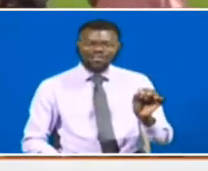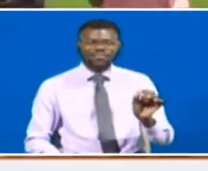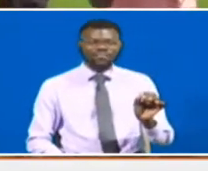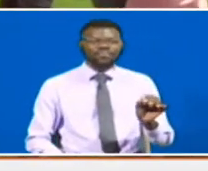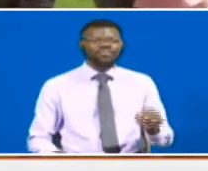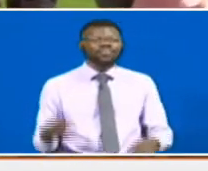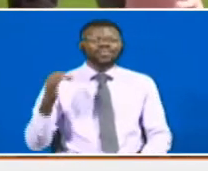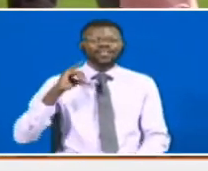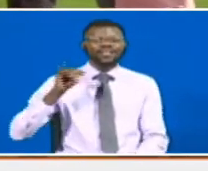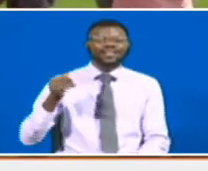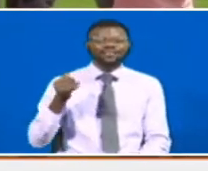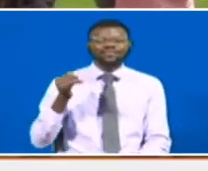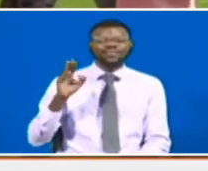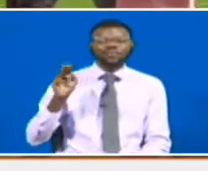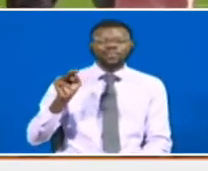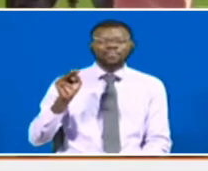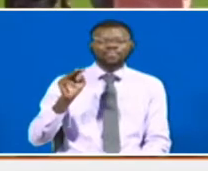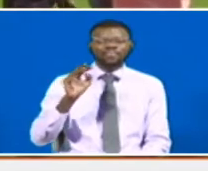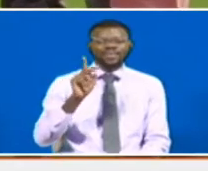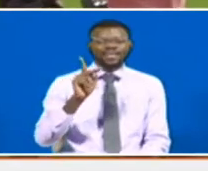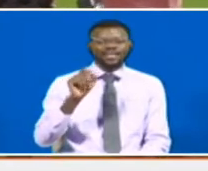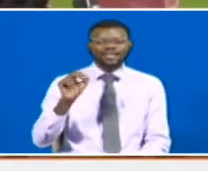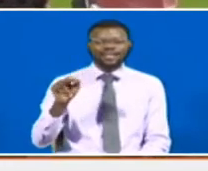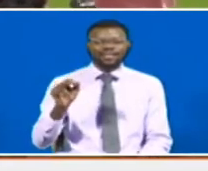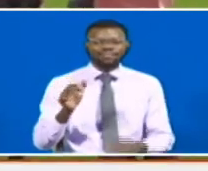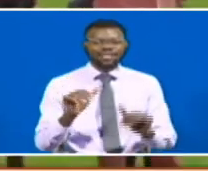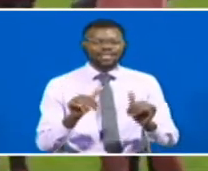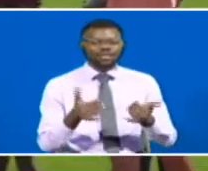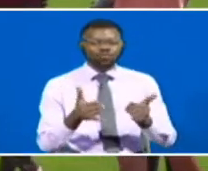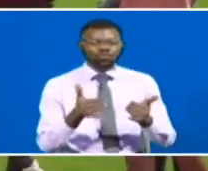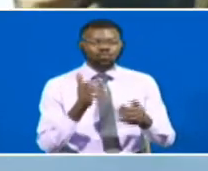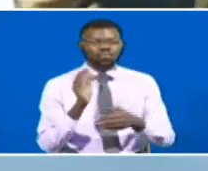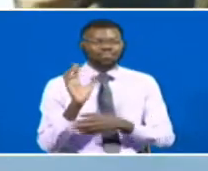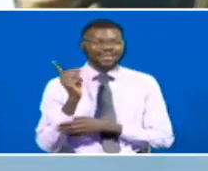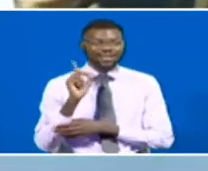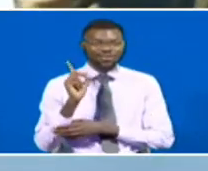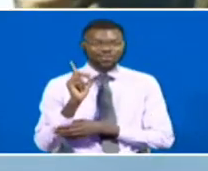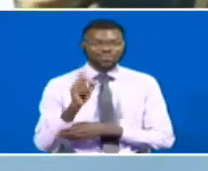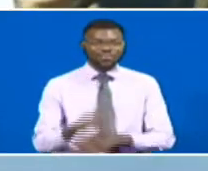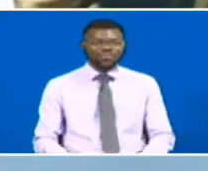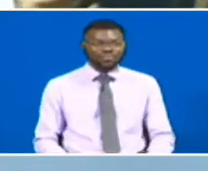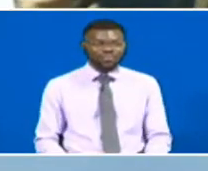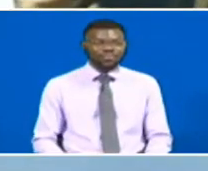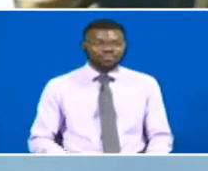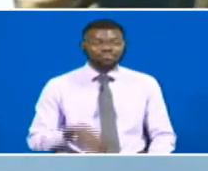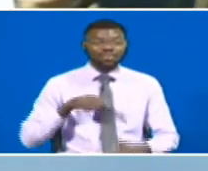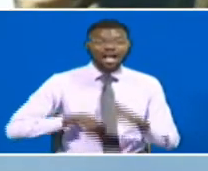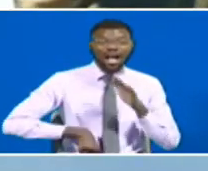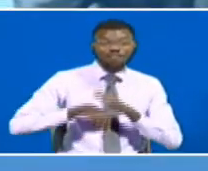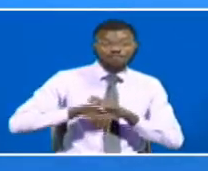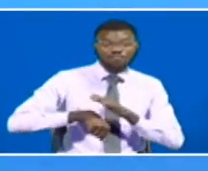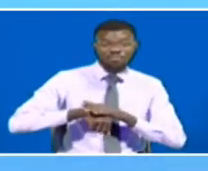Mogire, KTN News, Nairobi. To some football now. The national football team, Harambee.